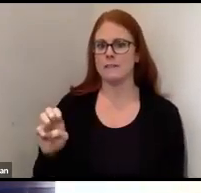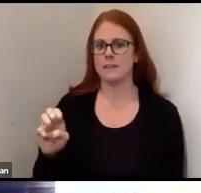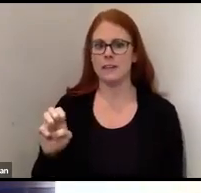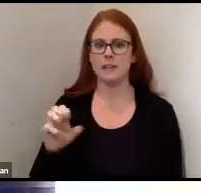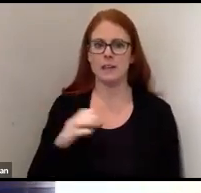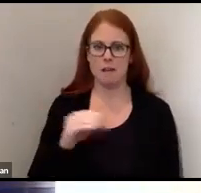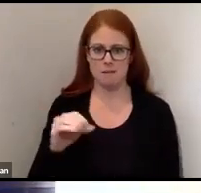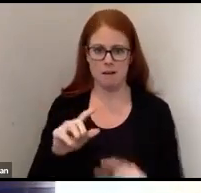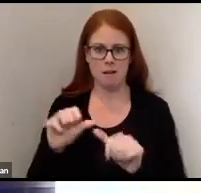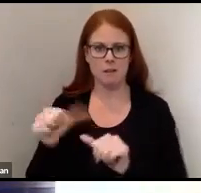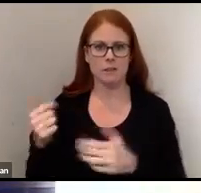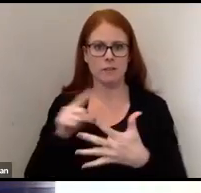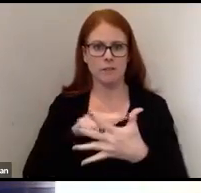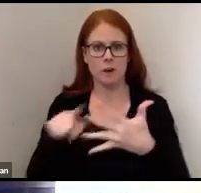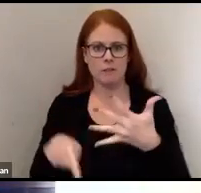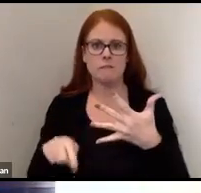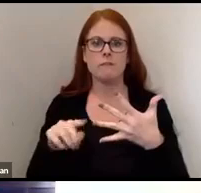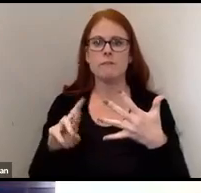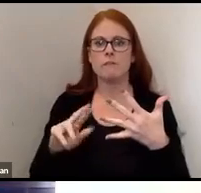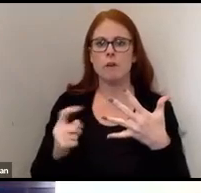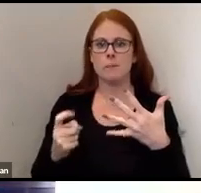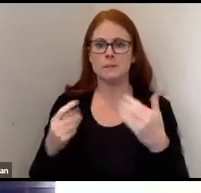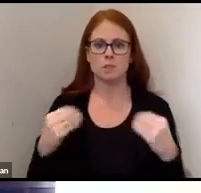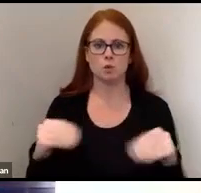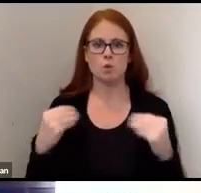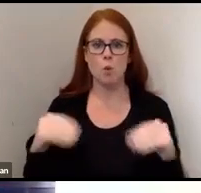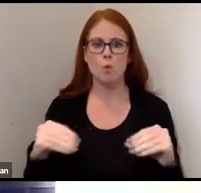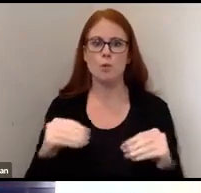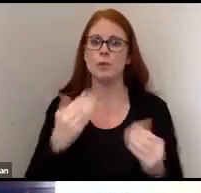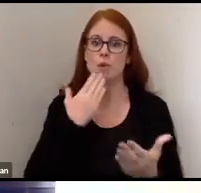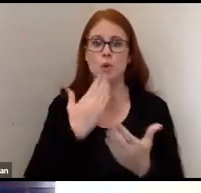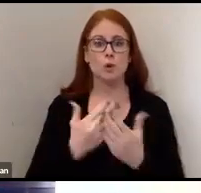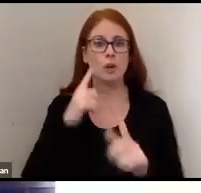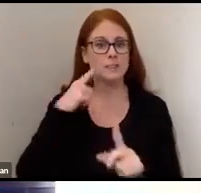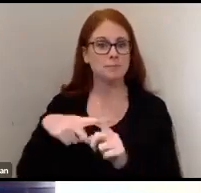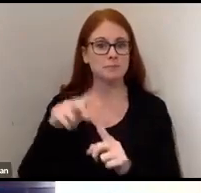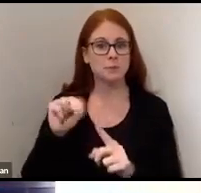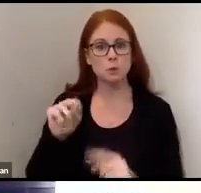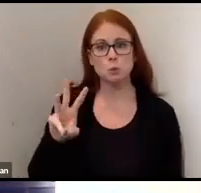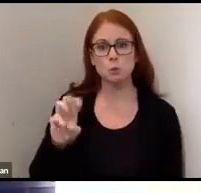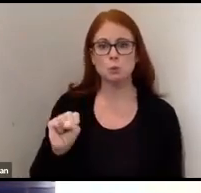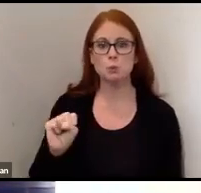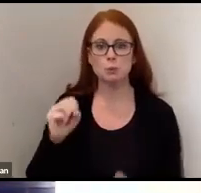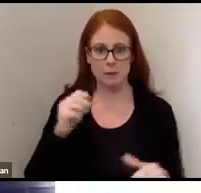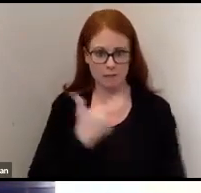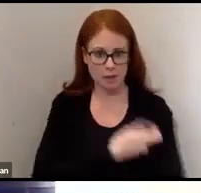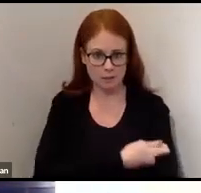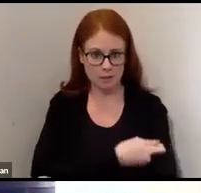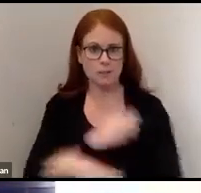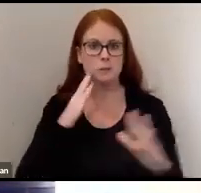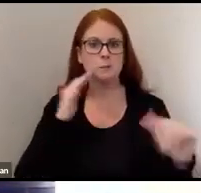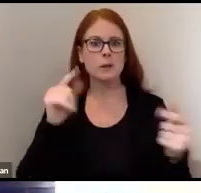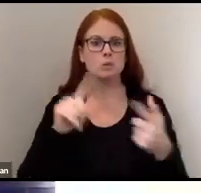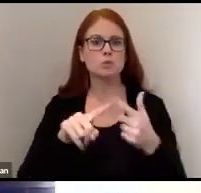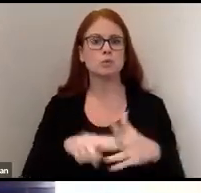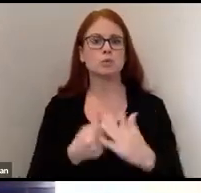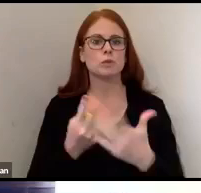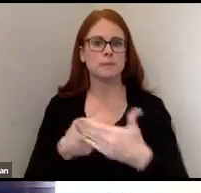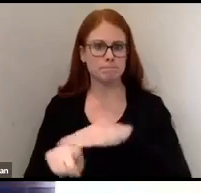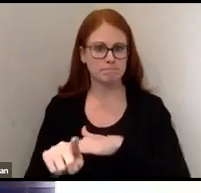Pharmacy. And so I think the good news is the vaccination is expected to start next week. I know